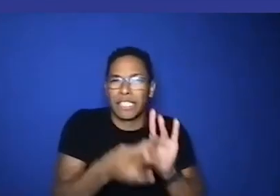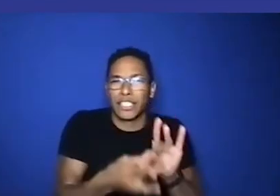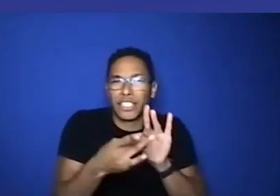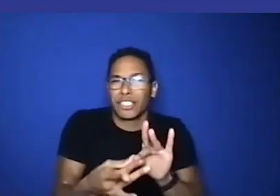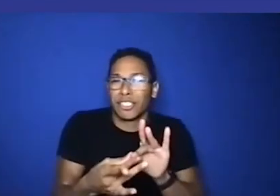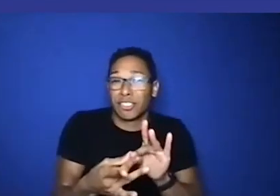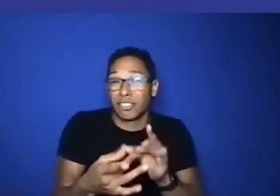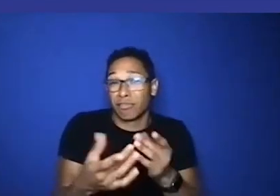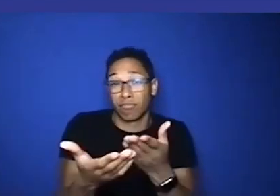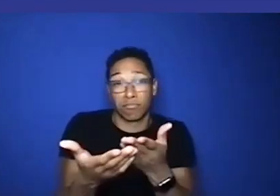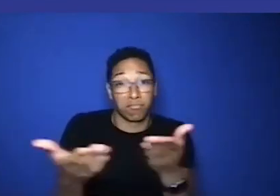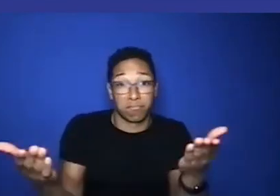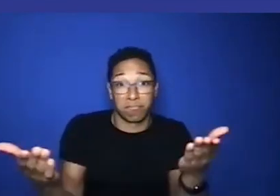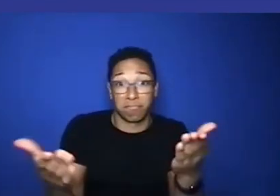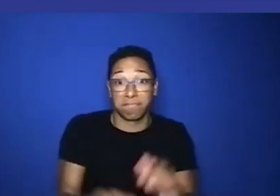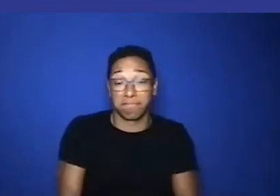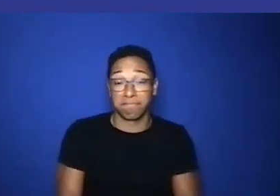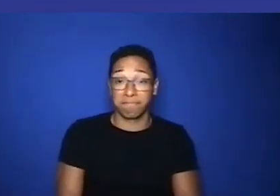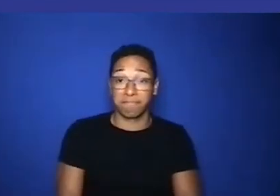Yeah.